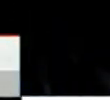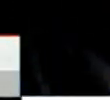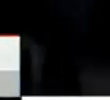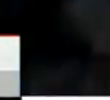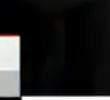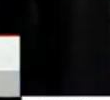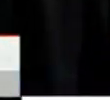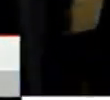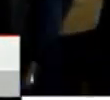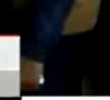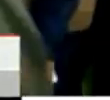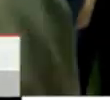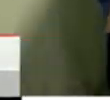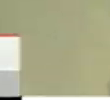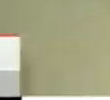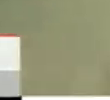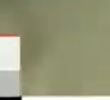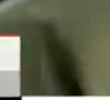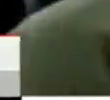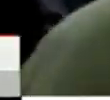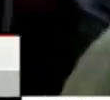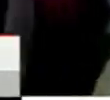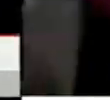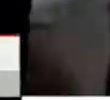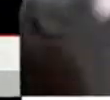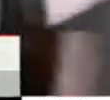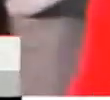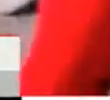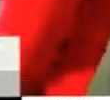Hello, please, the